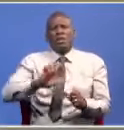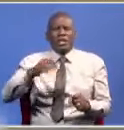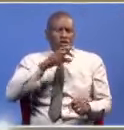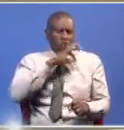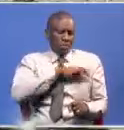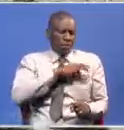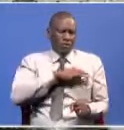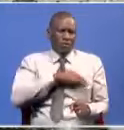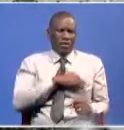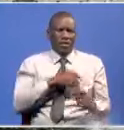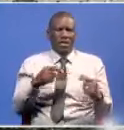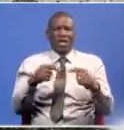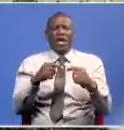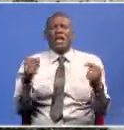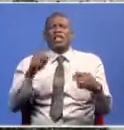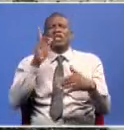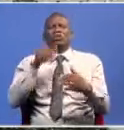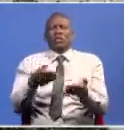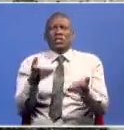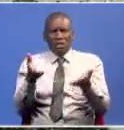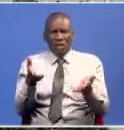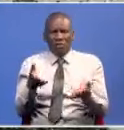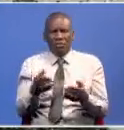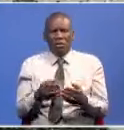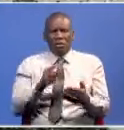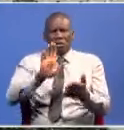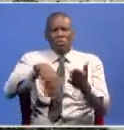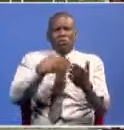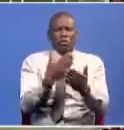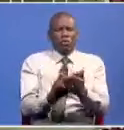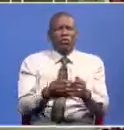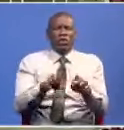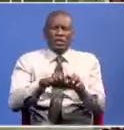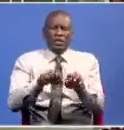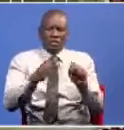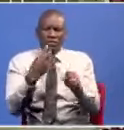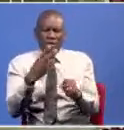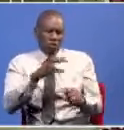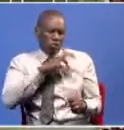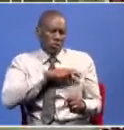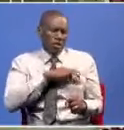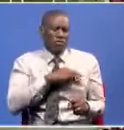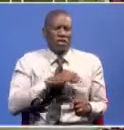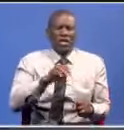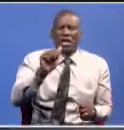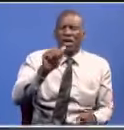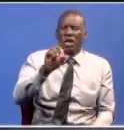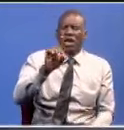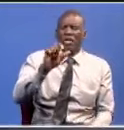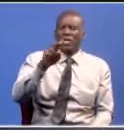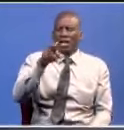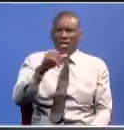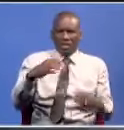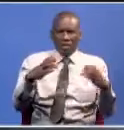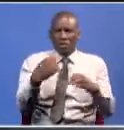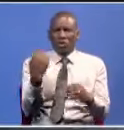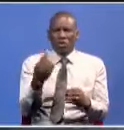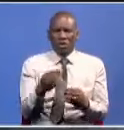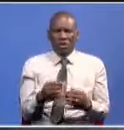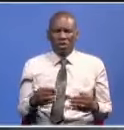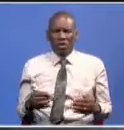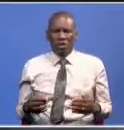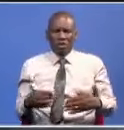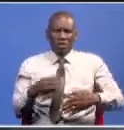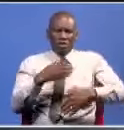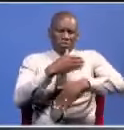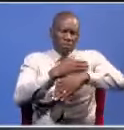kunufaika kinyume na ilivyo kwa sasa, pendekezo linapoonekana kunufaisha Adani pekee. Building is a